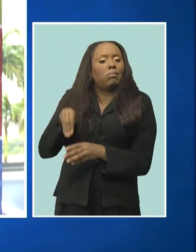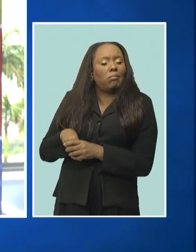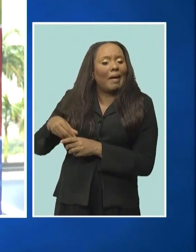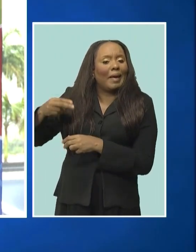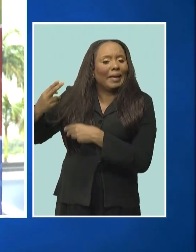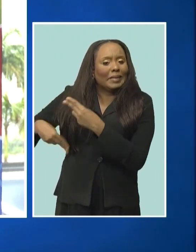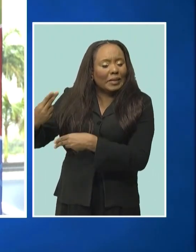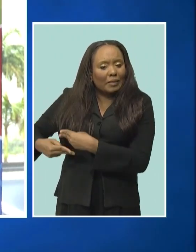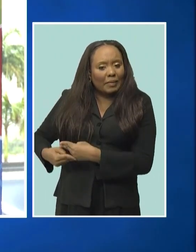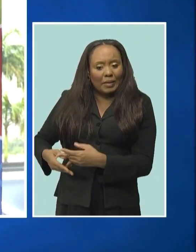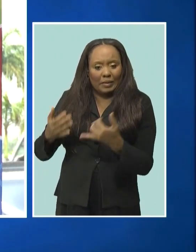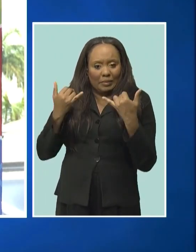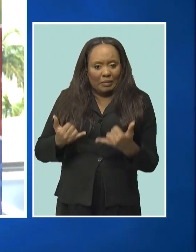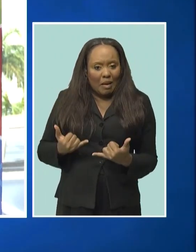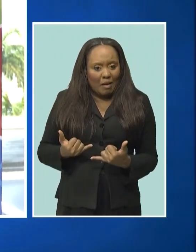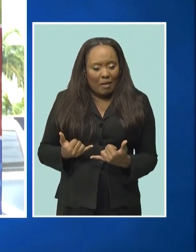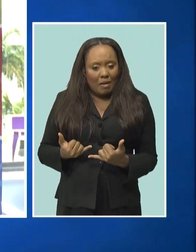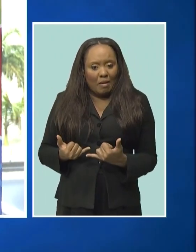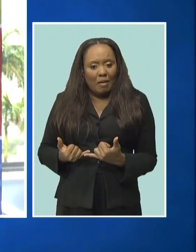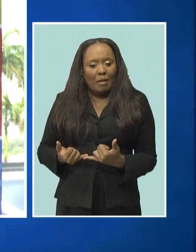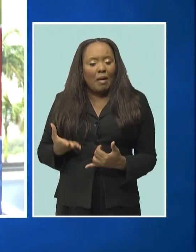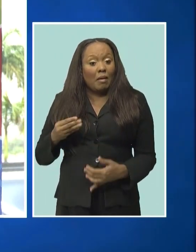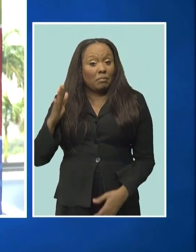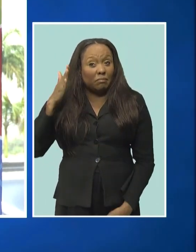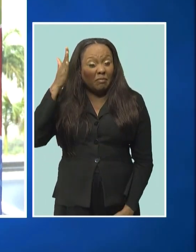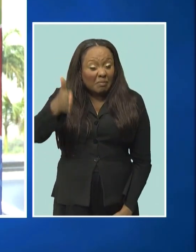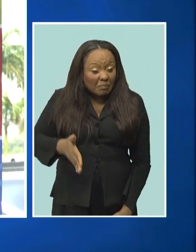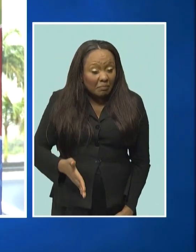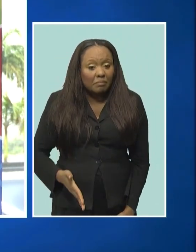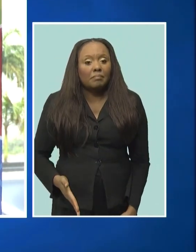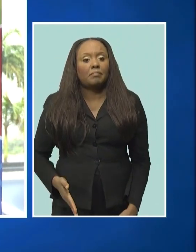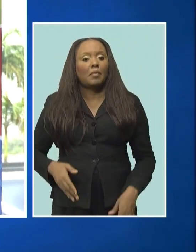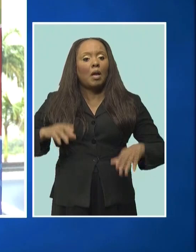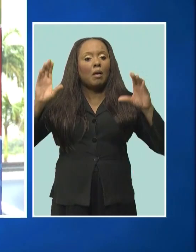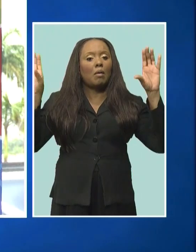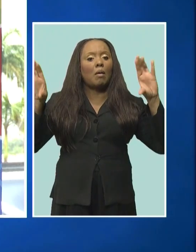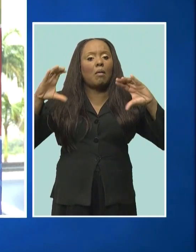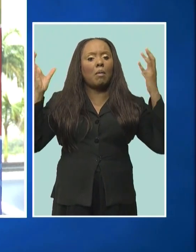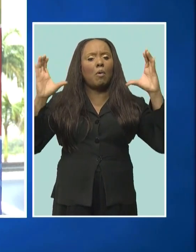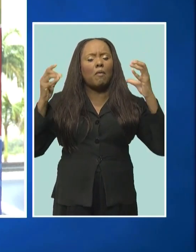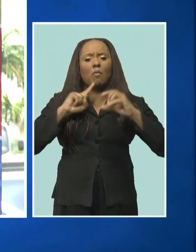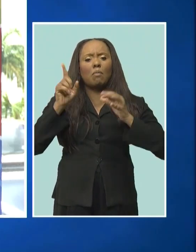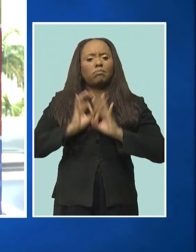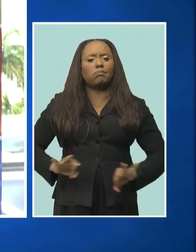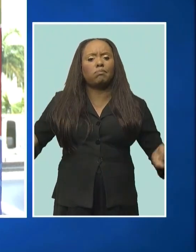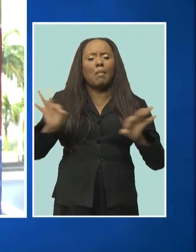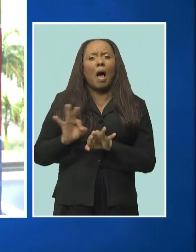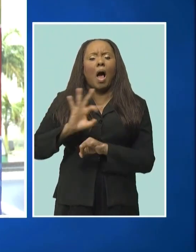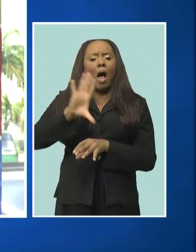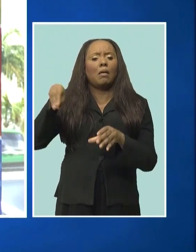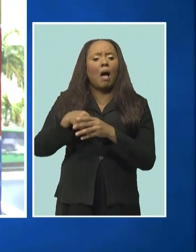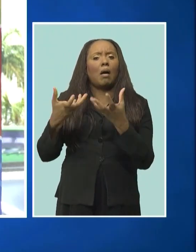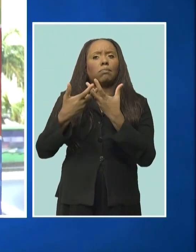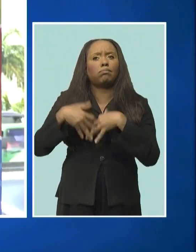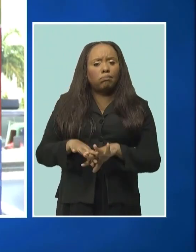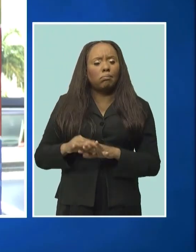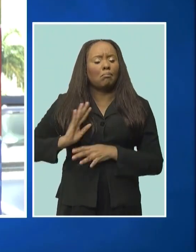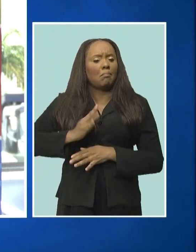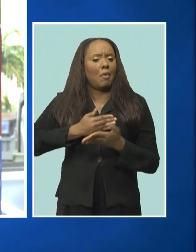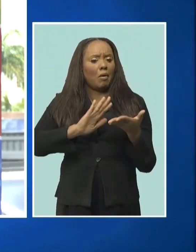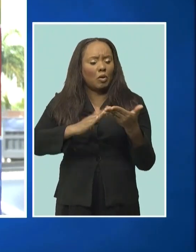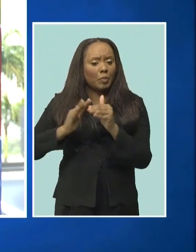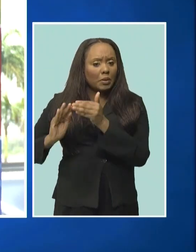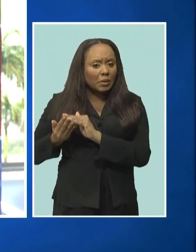its present, and its promising future. Cropover is integral to the fabric of our community, and supporting